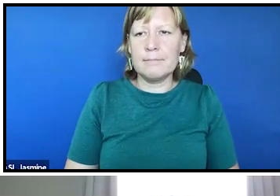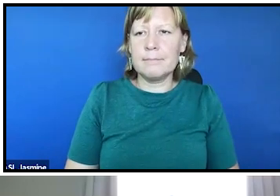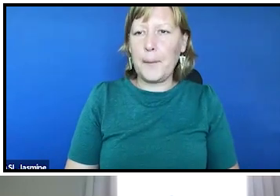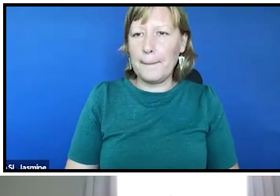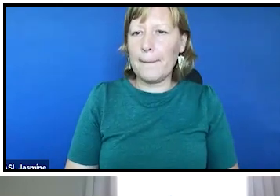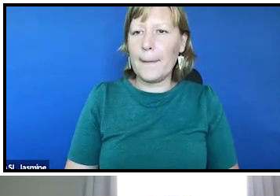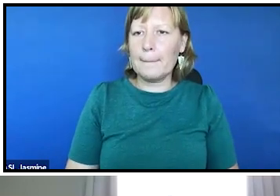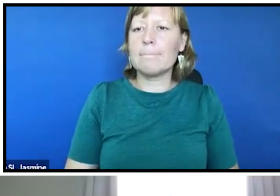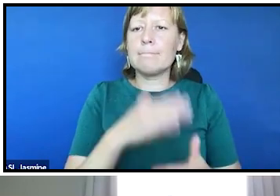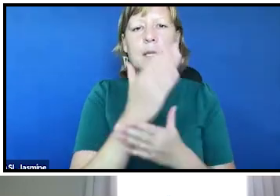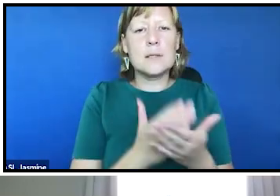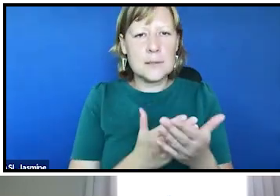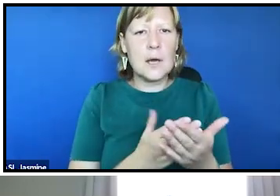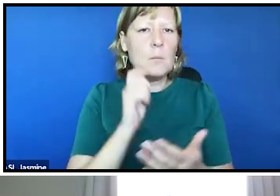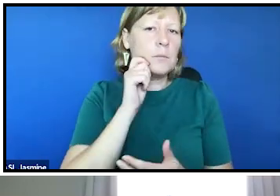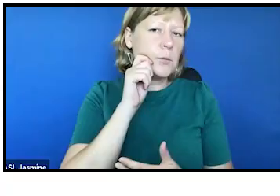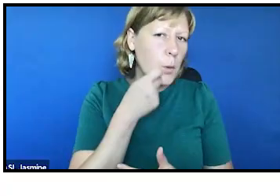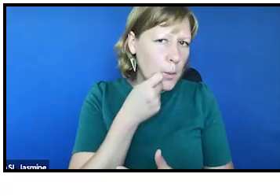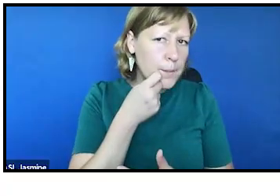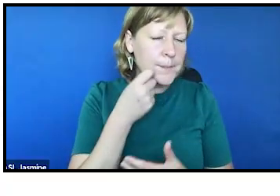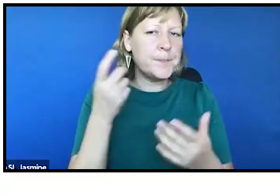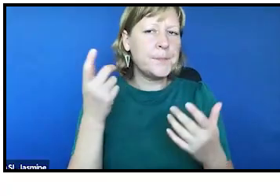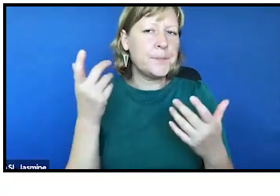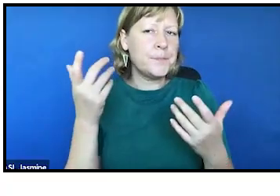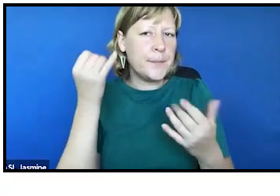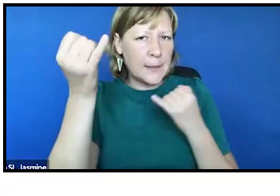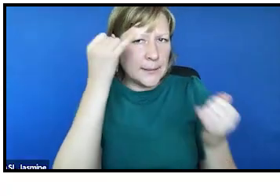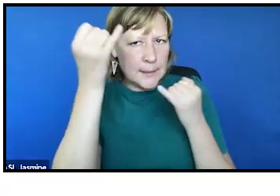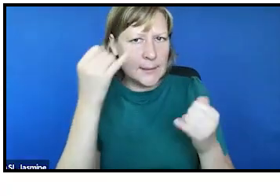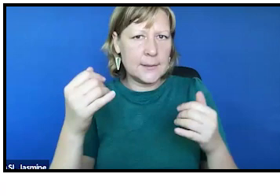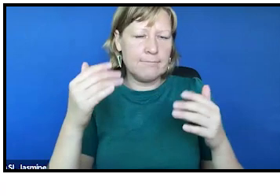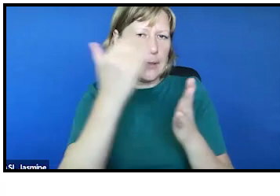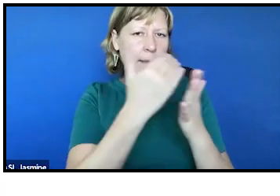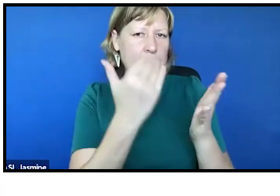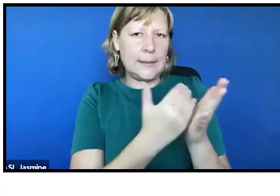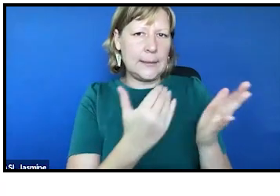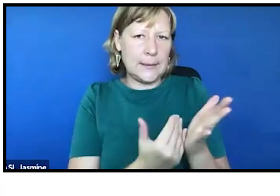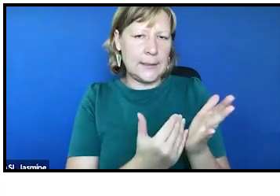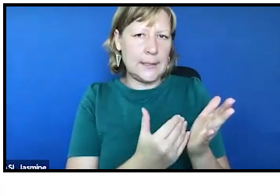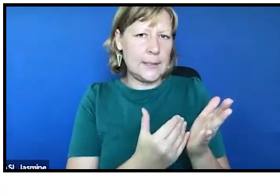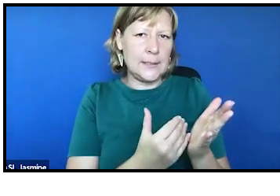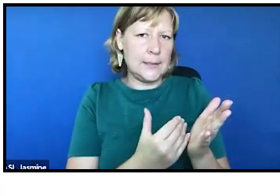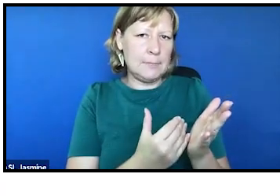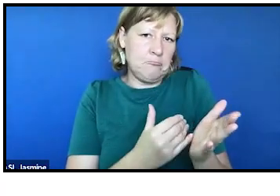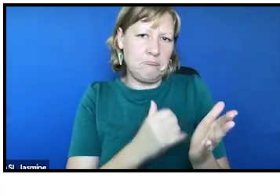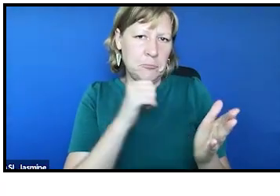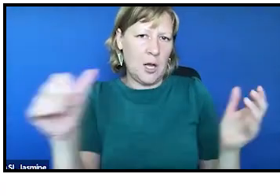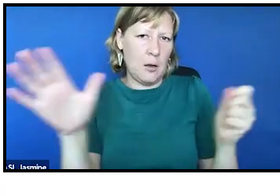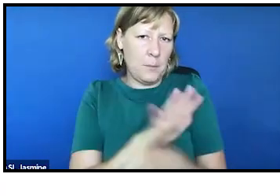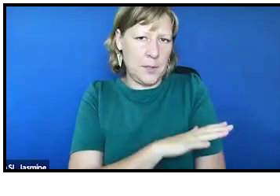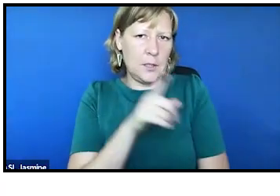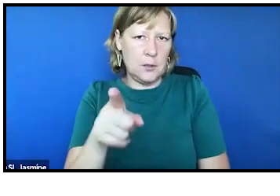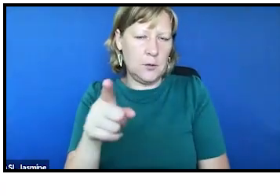Some good things include this list isn't complete, but it's a great place to start. You're welcome to submit a proposal about a